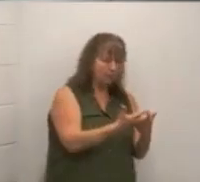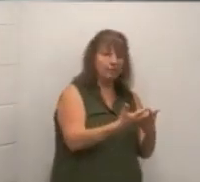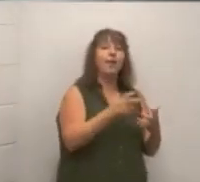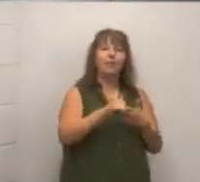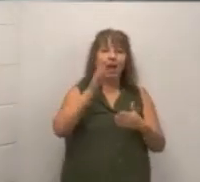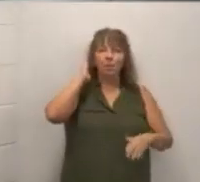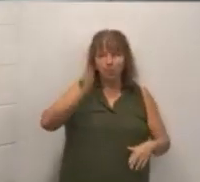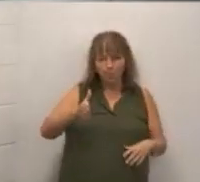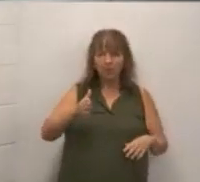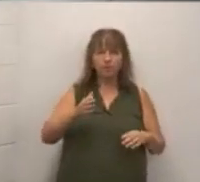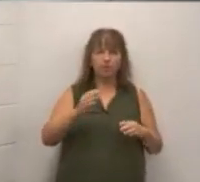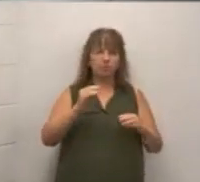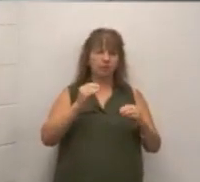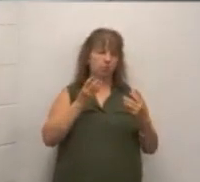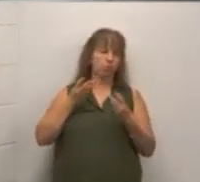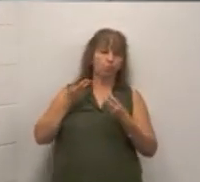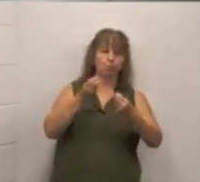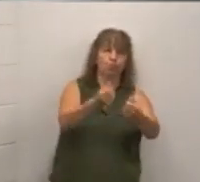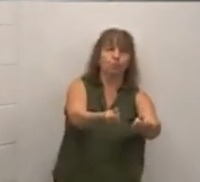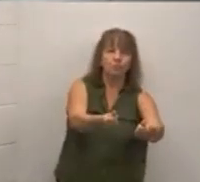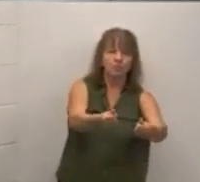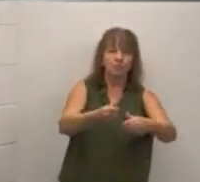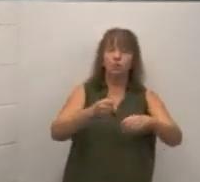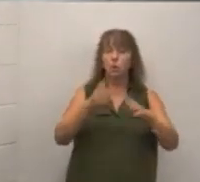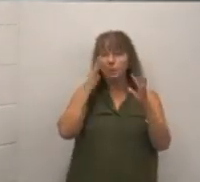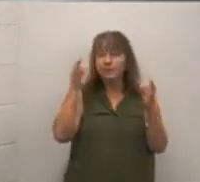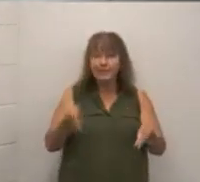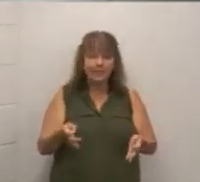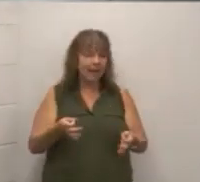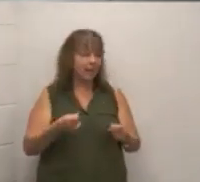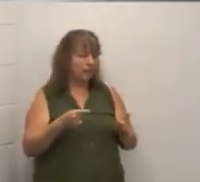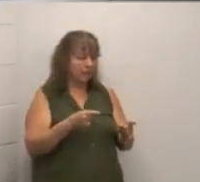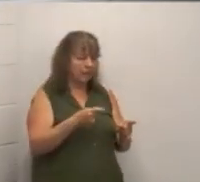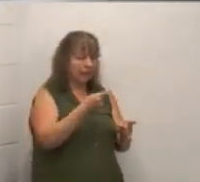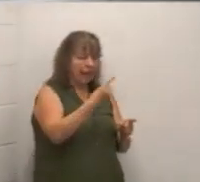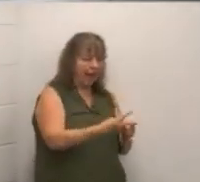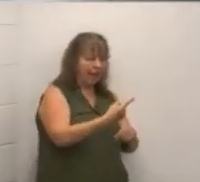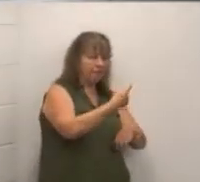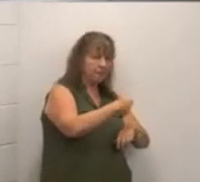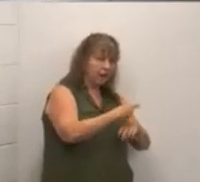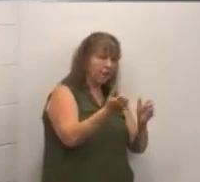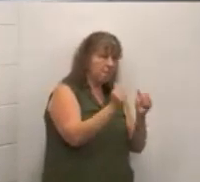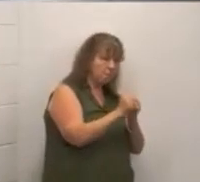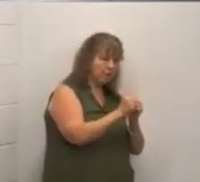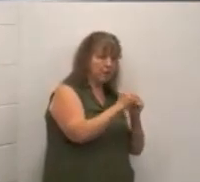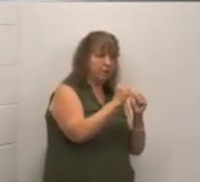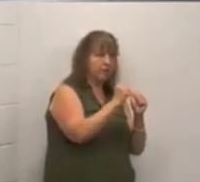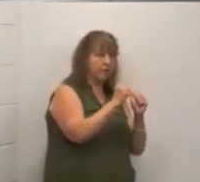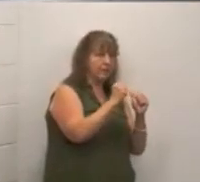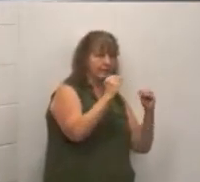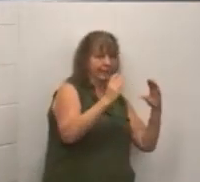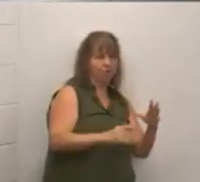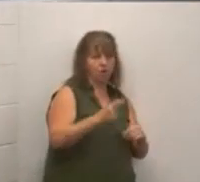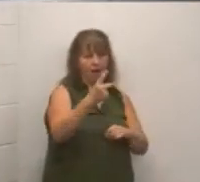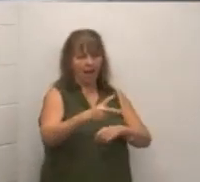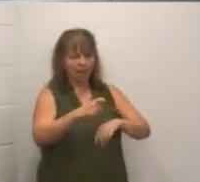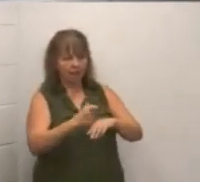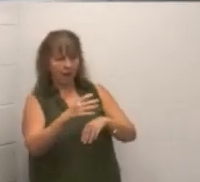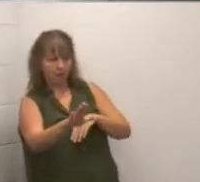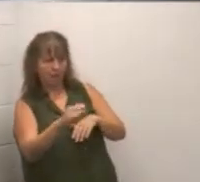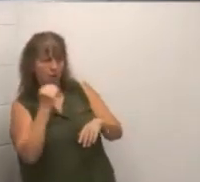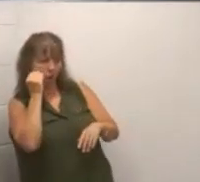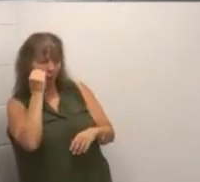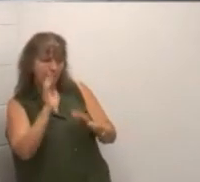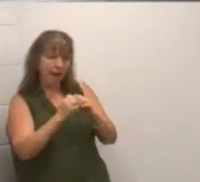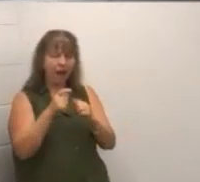school year to make those really critical decisions about how to use in-person days versus remote days to continue learning